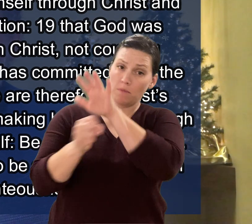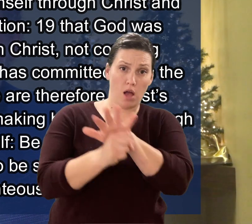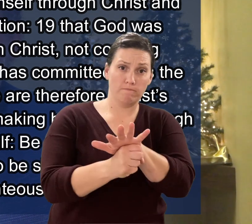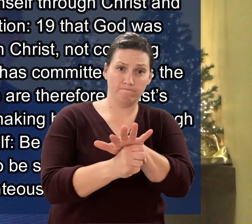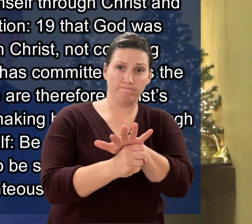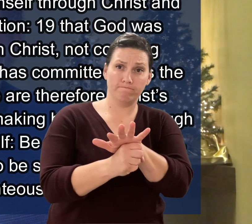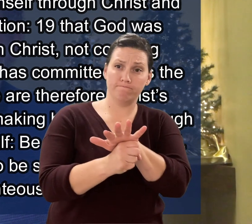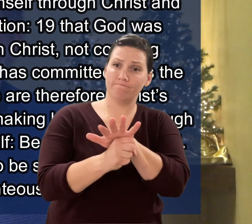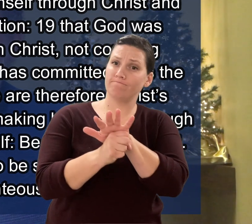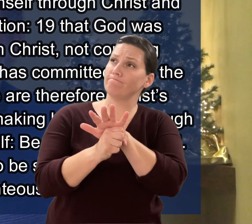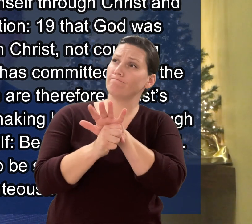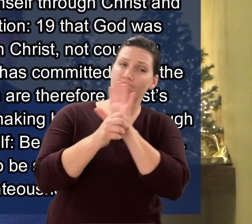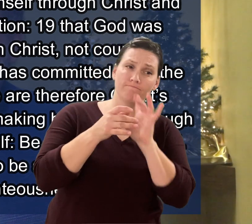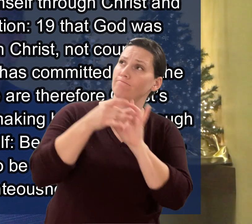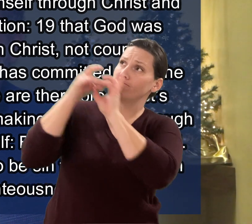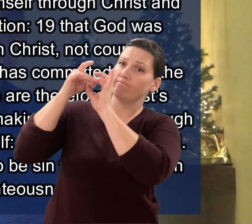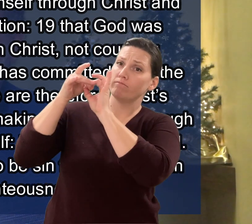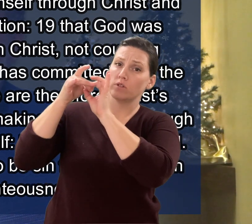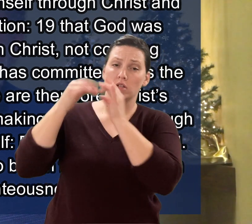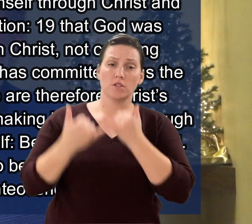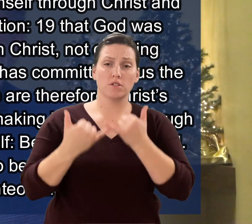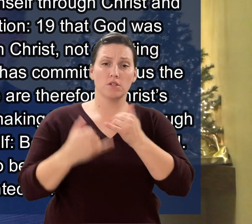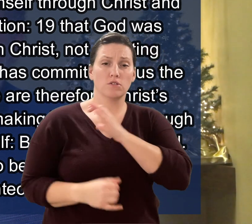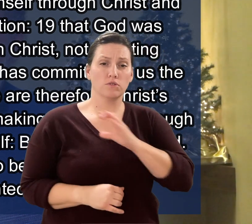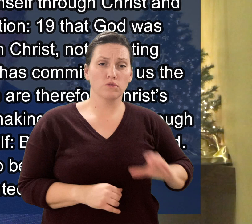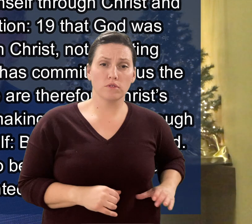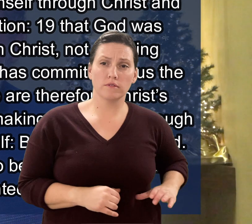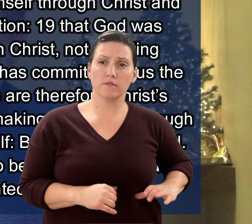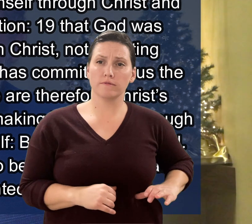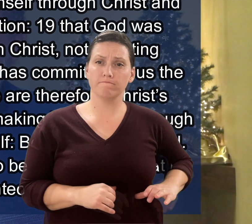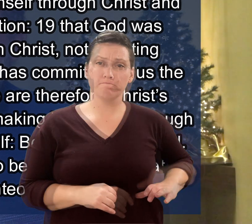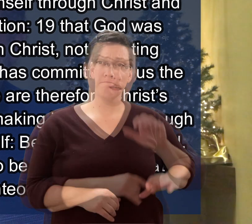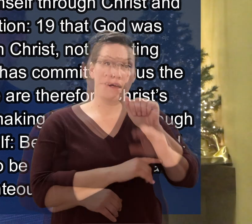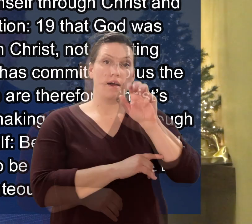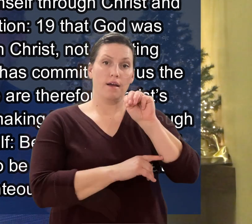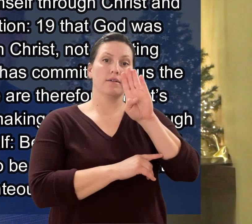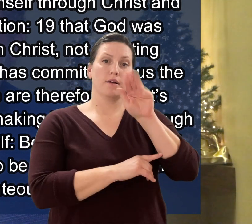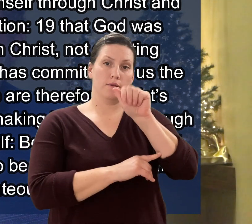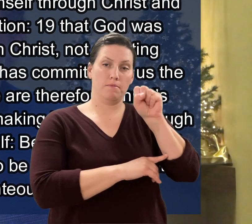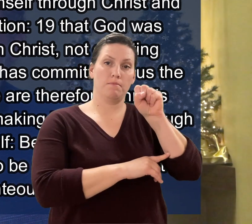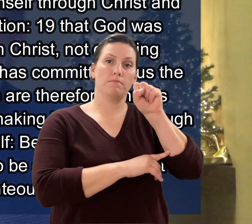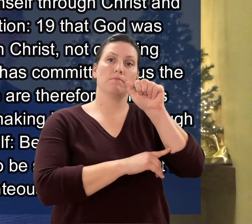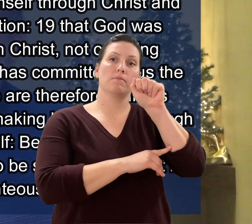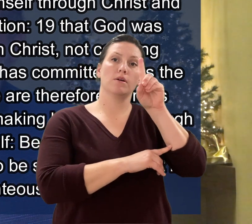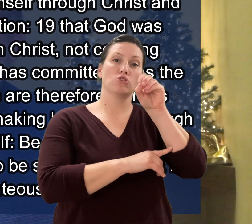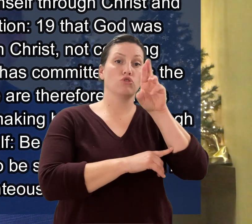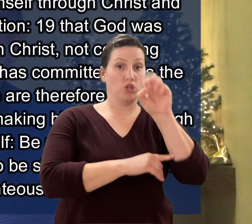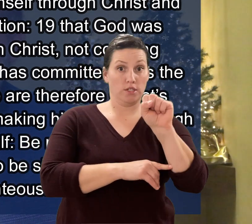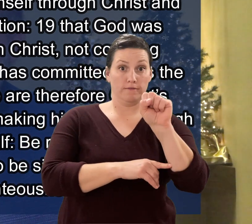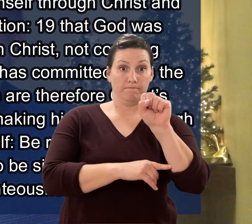of reconciliation. We are therefore Christ's ambassadors, as though God were making his appeal through